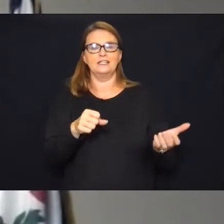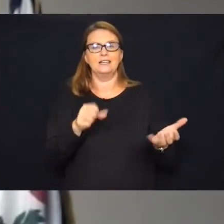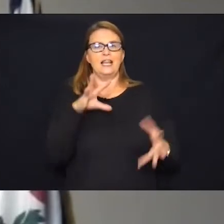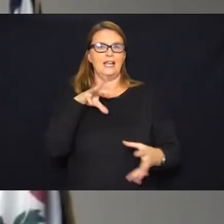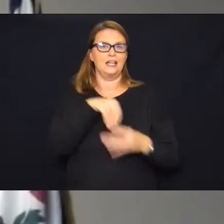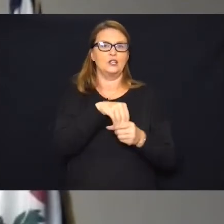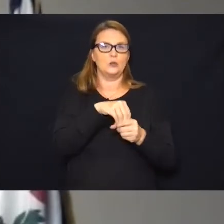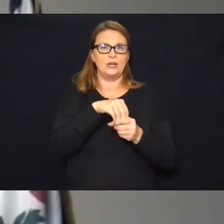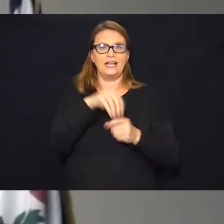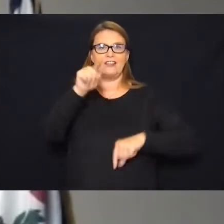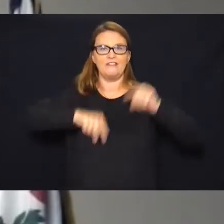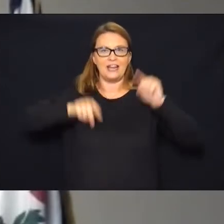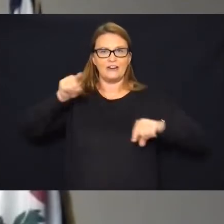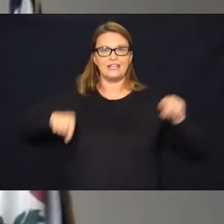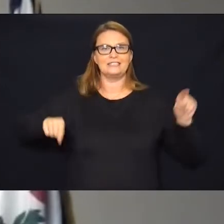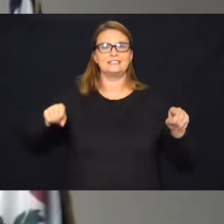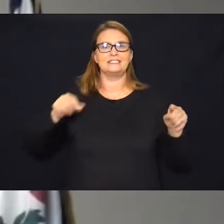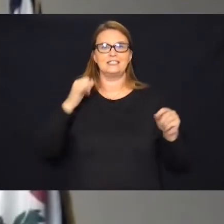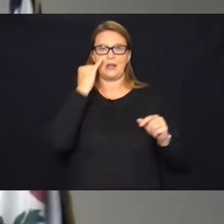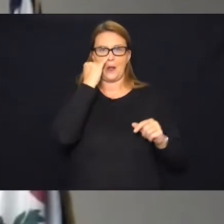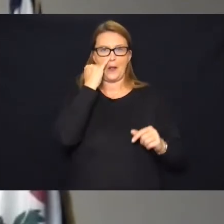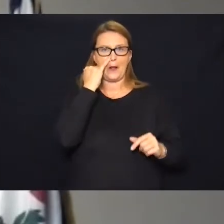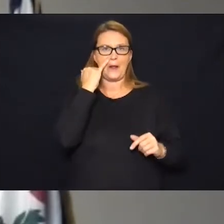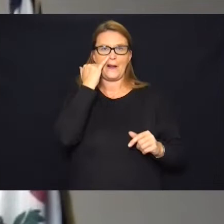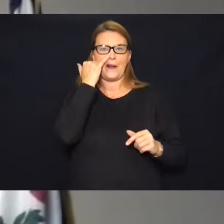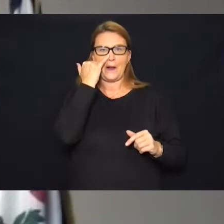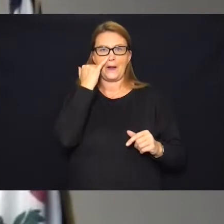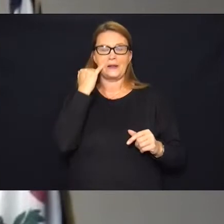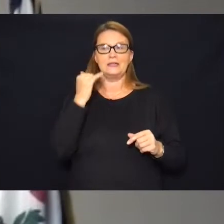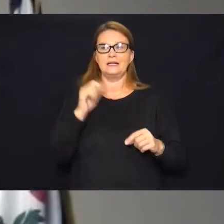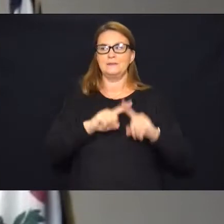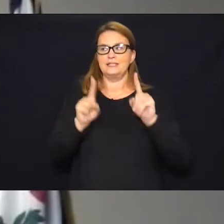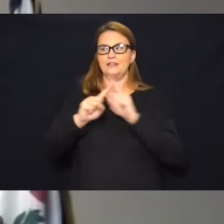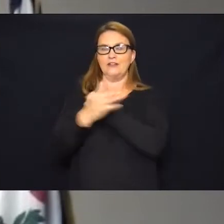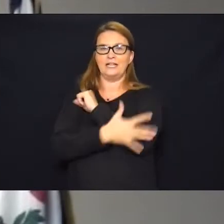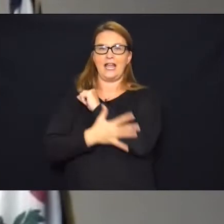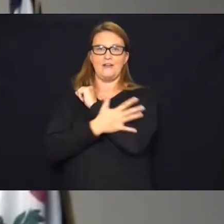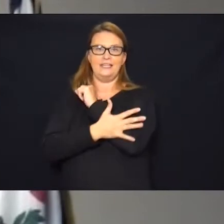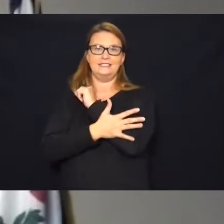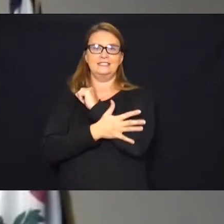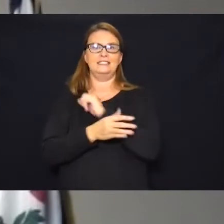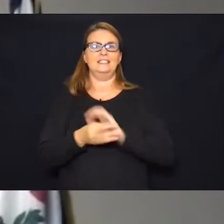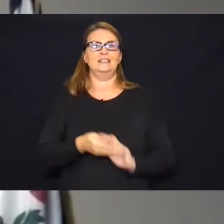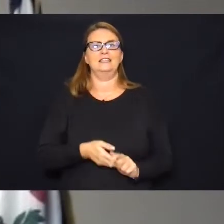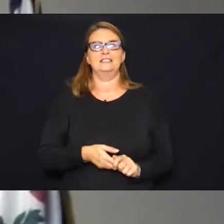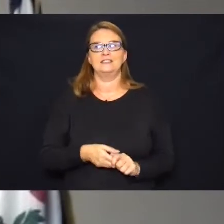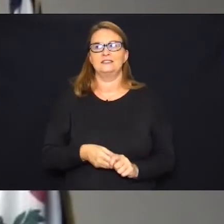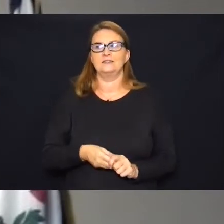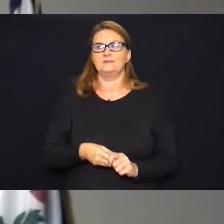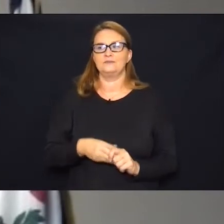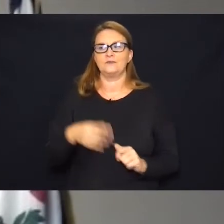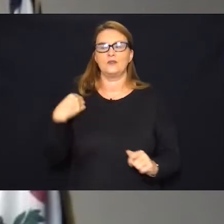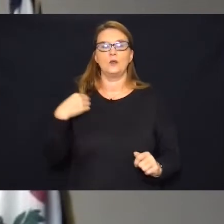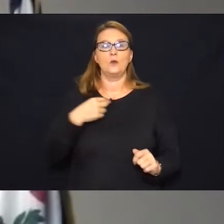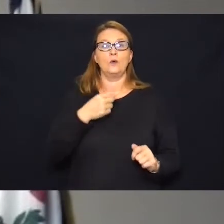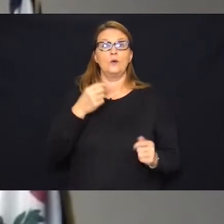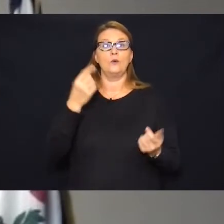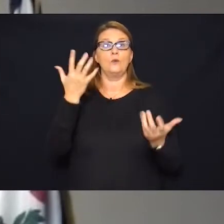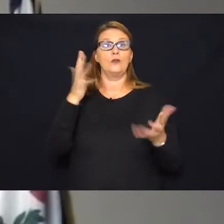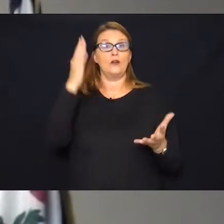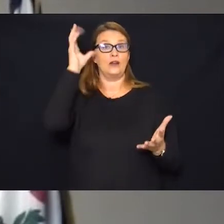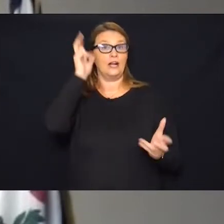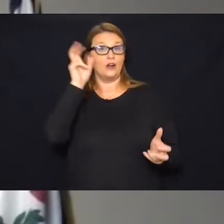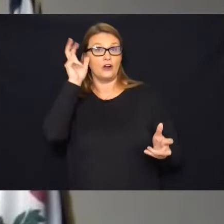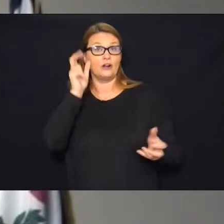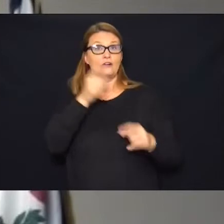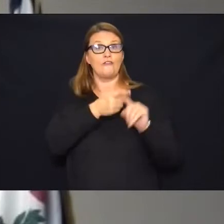including the variants, the numbers of cases by county, vaccinations by county. So the information you're referring to